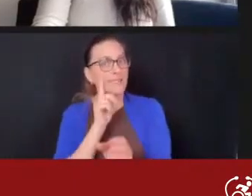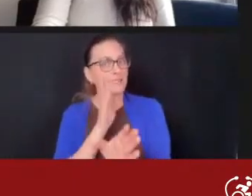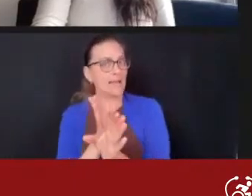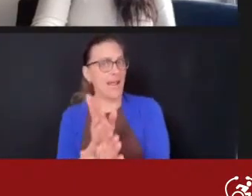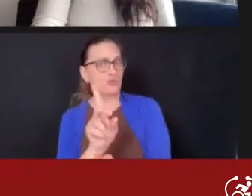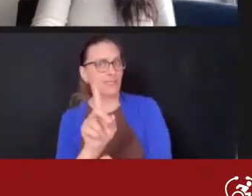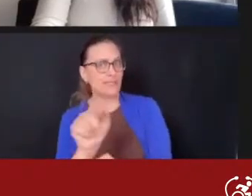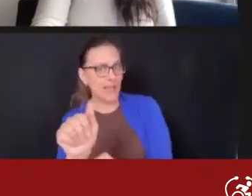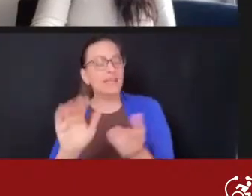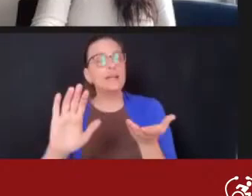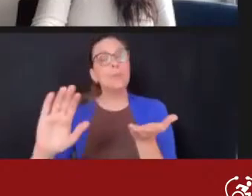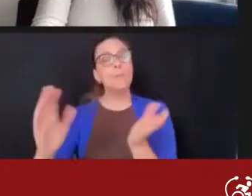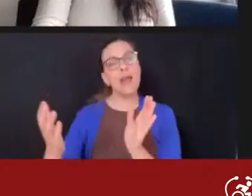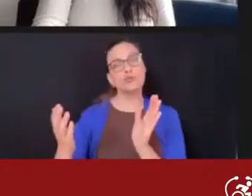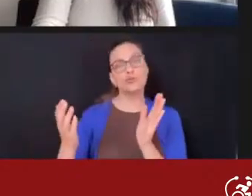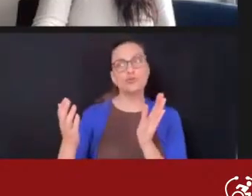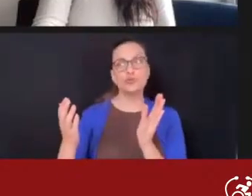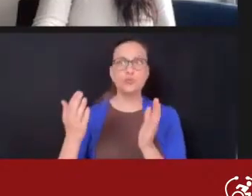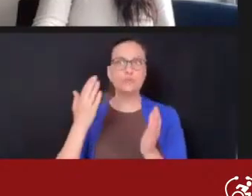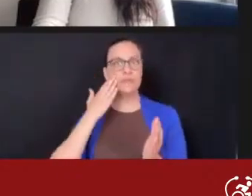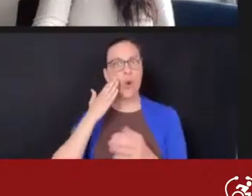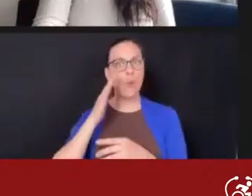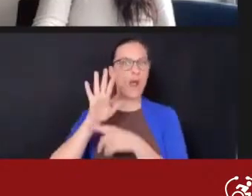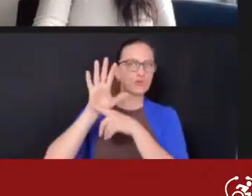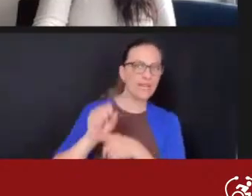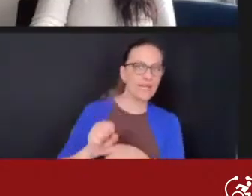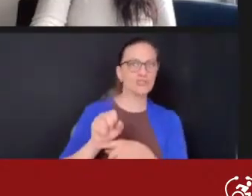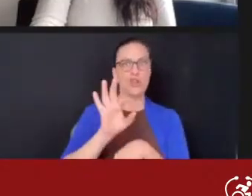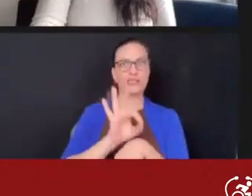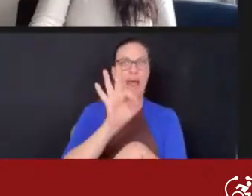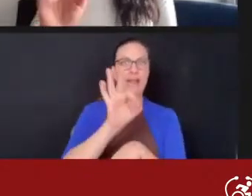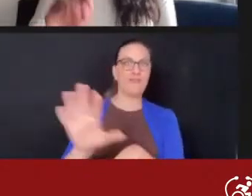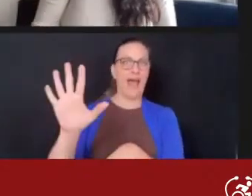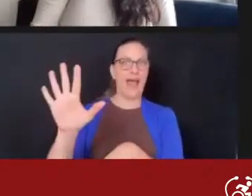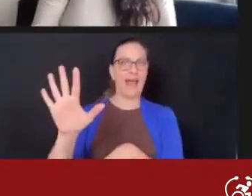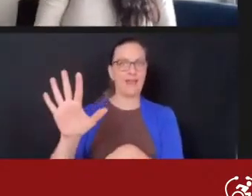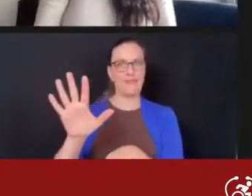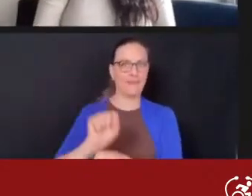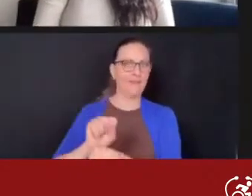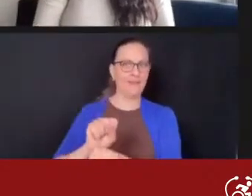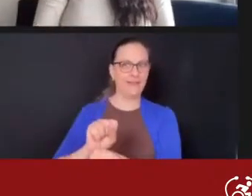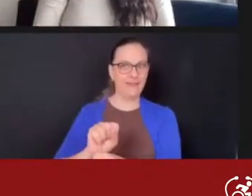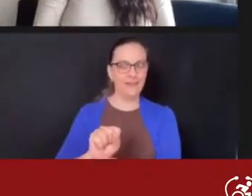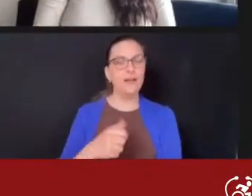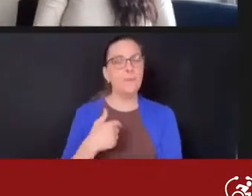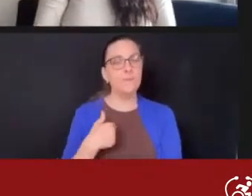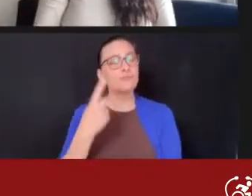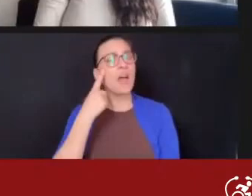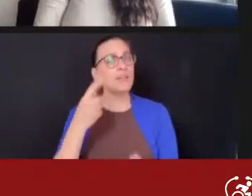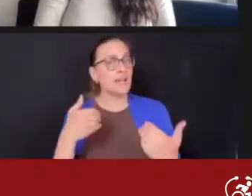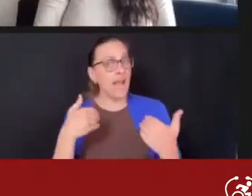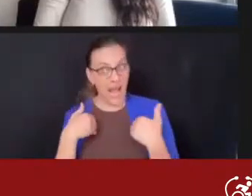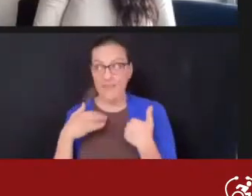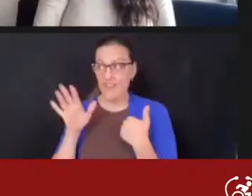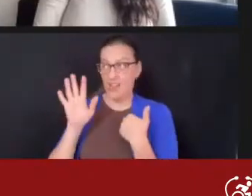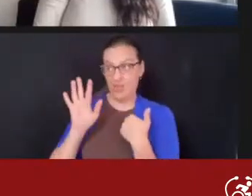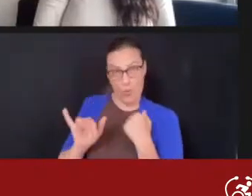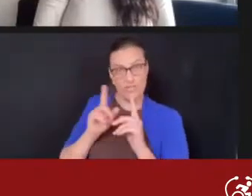disability compared to a traditional 9-to-5. And I think having those